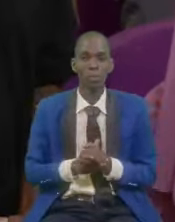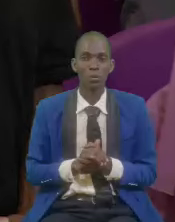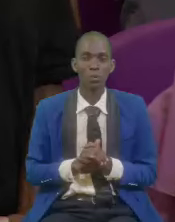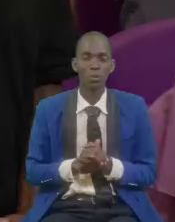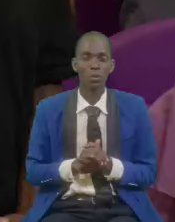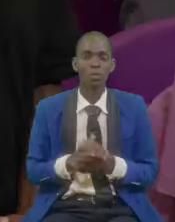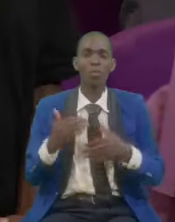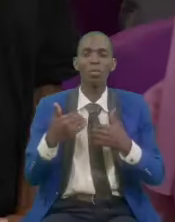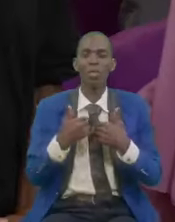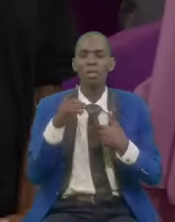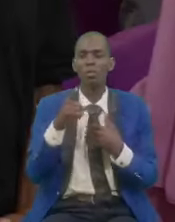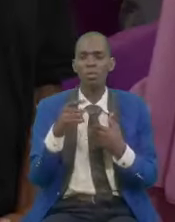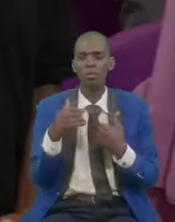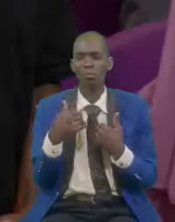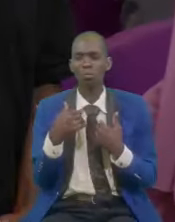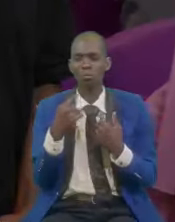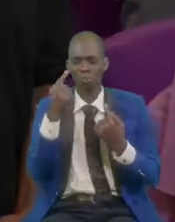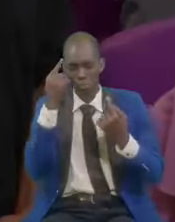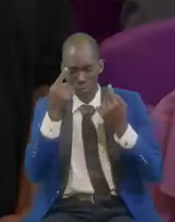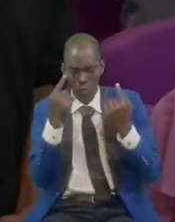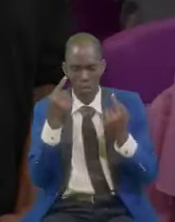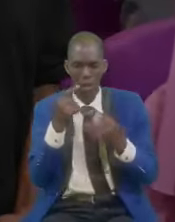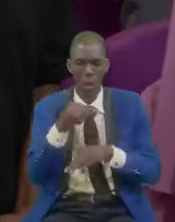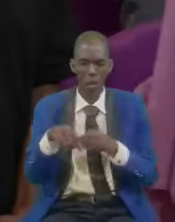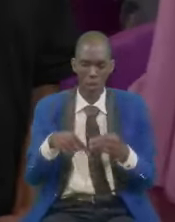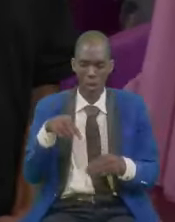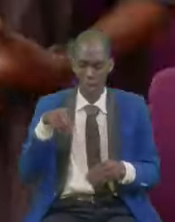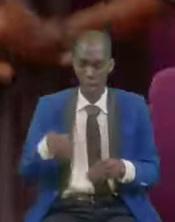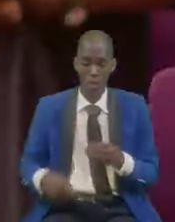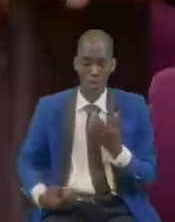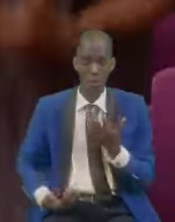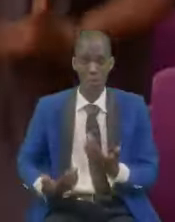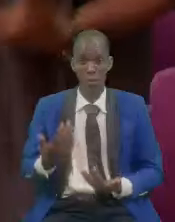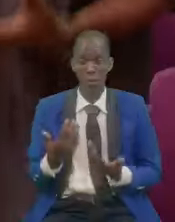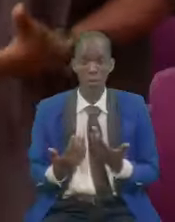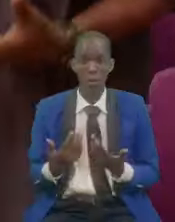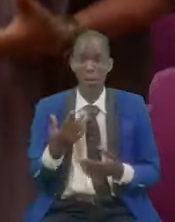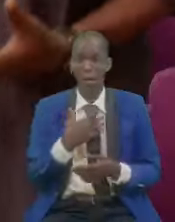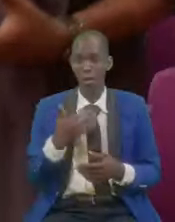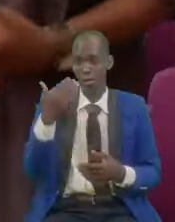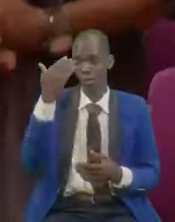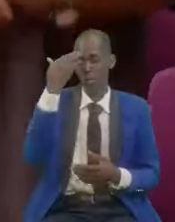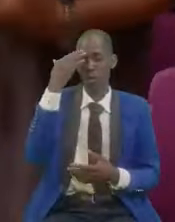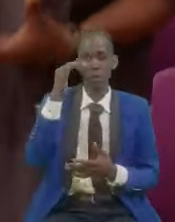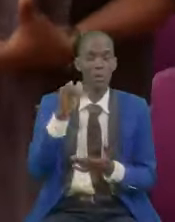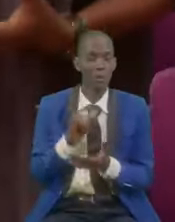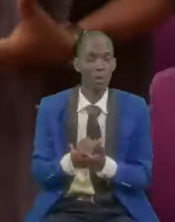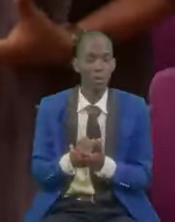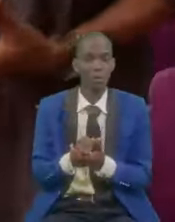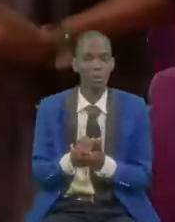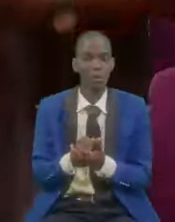Have you thought so much about heaven and know that that